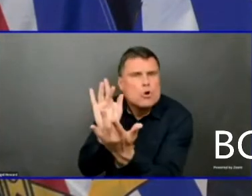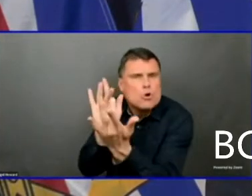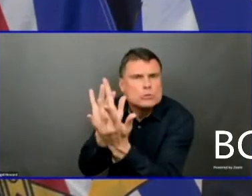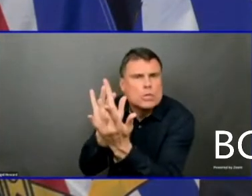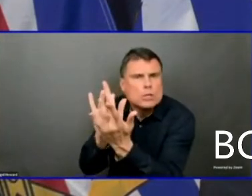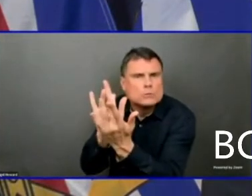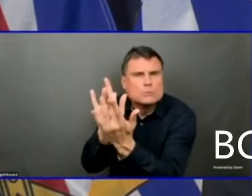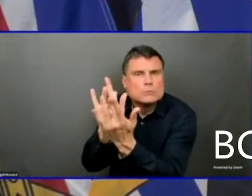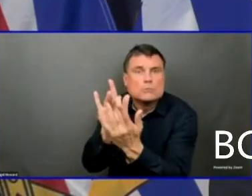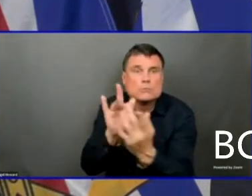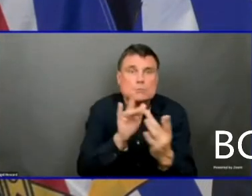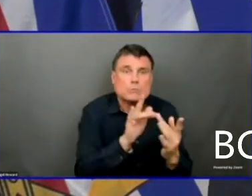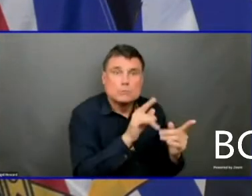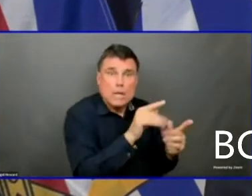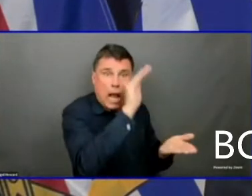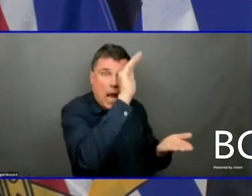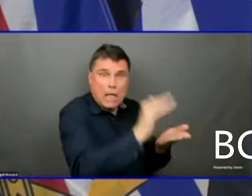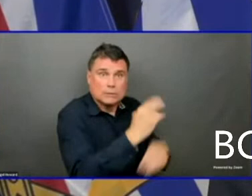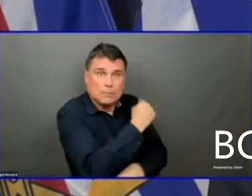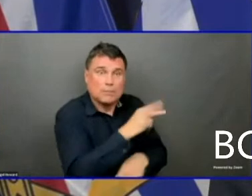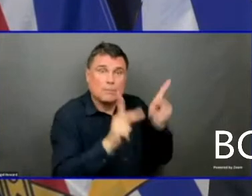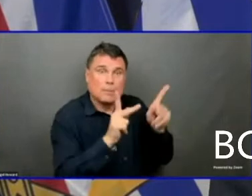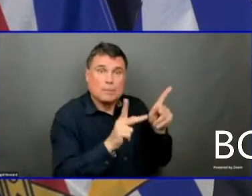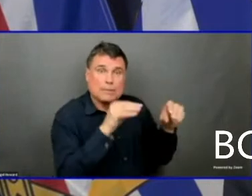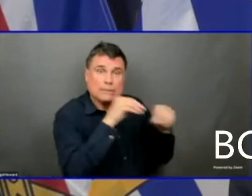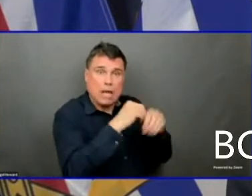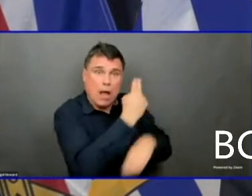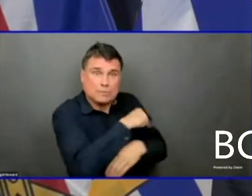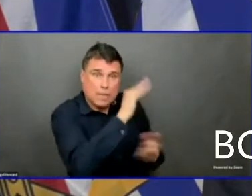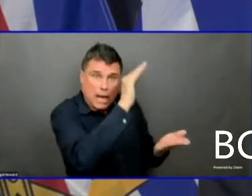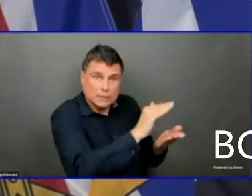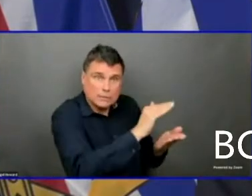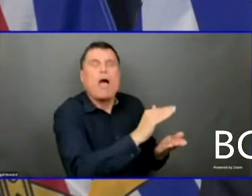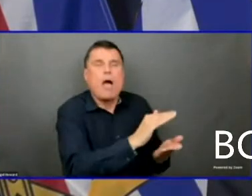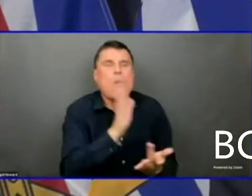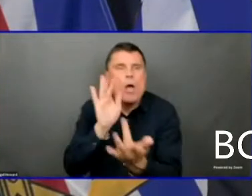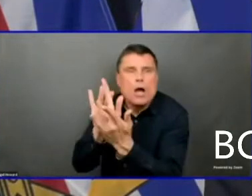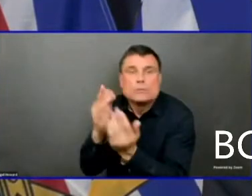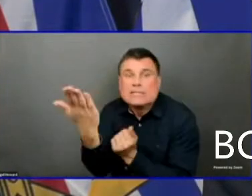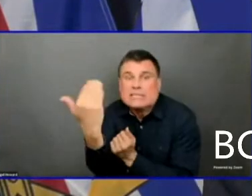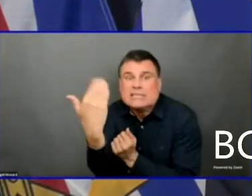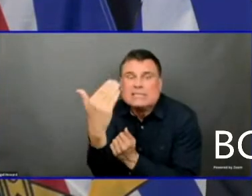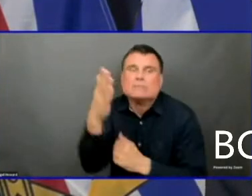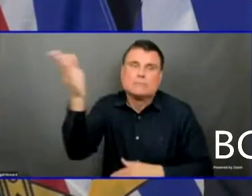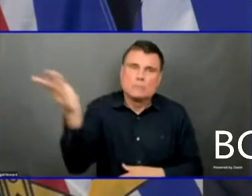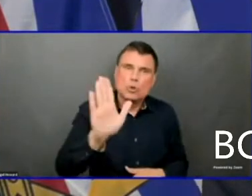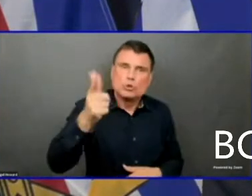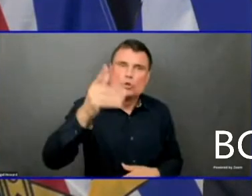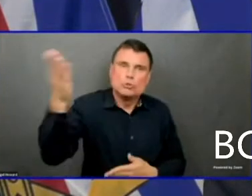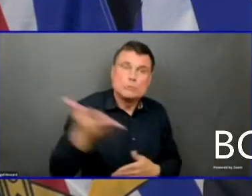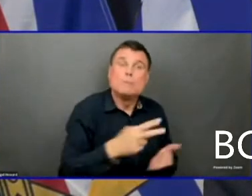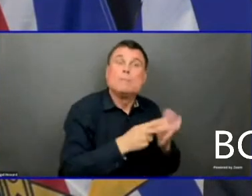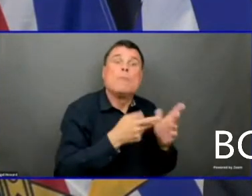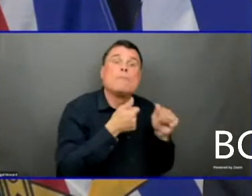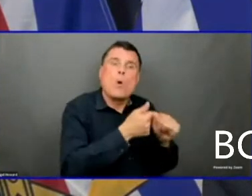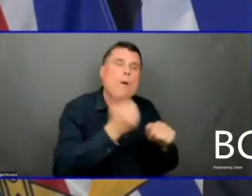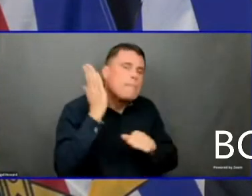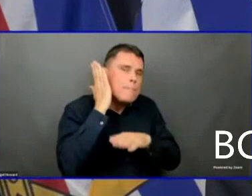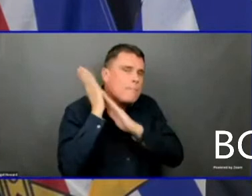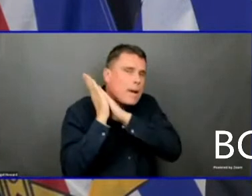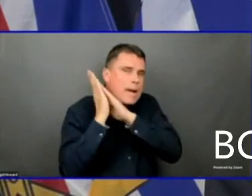that regard that in terms of base beds, we have about 638 vacant base beds across our system